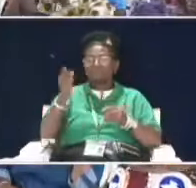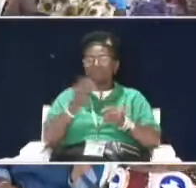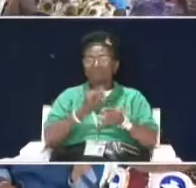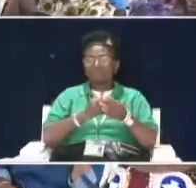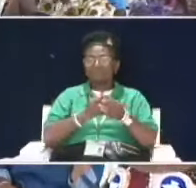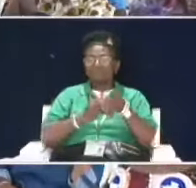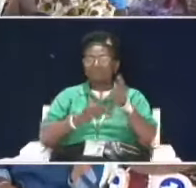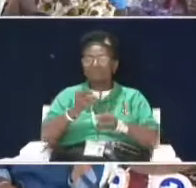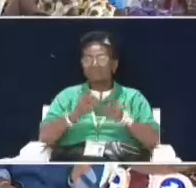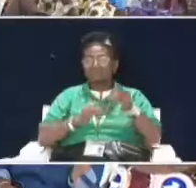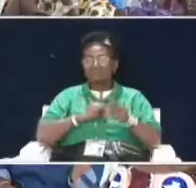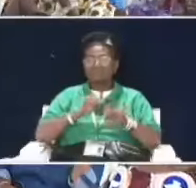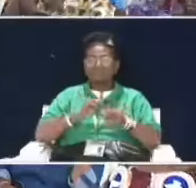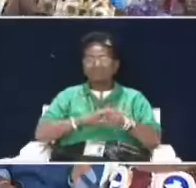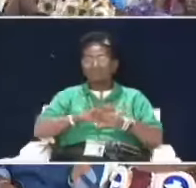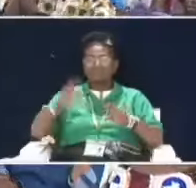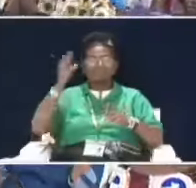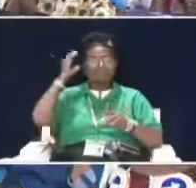I didn't hear your amen.